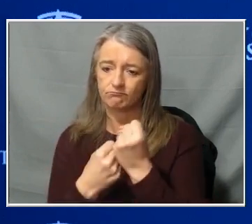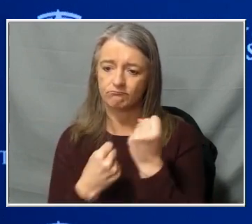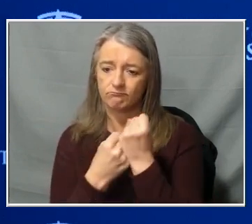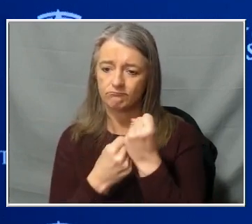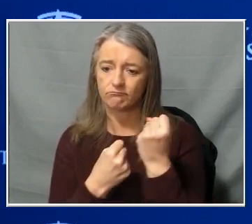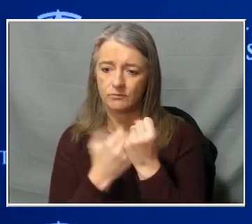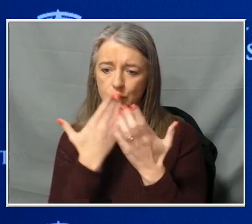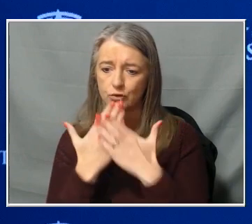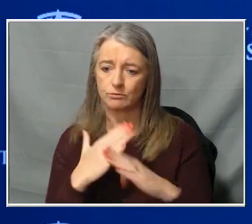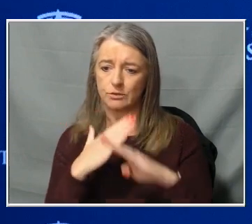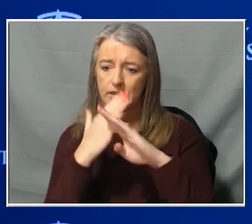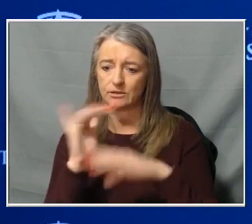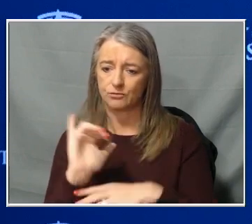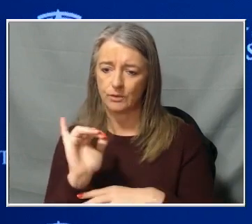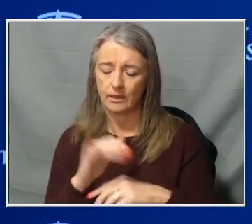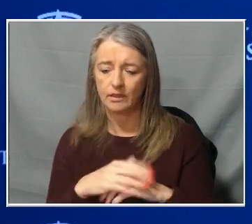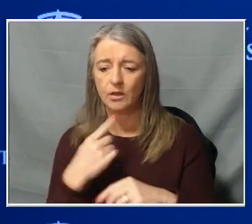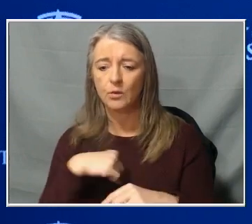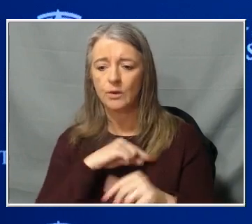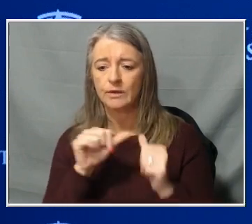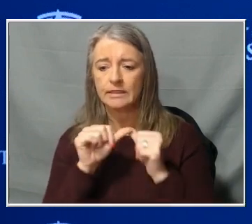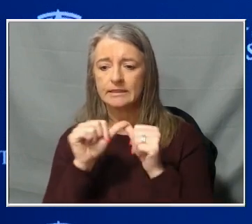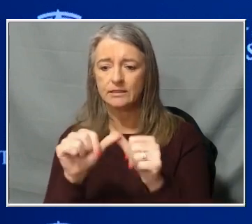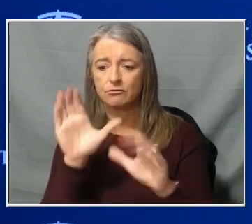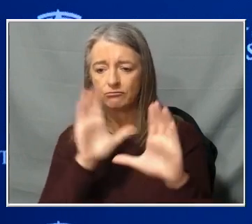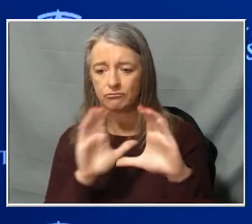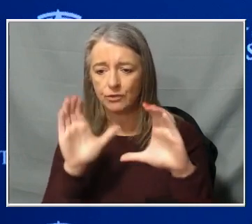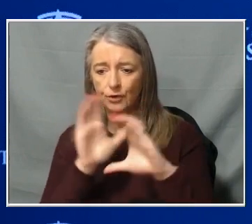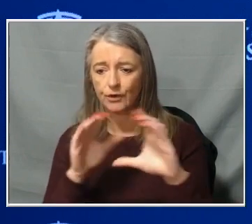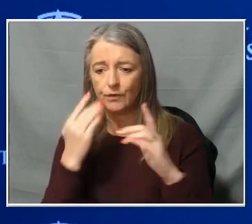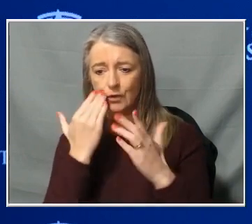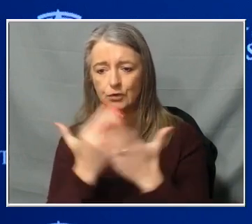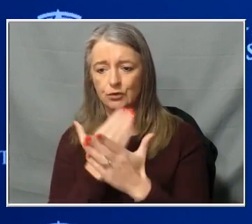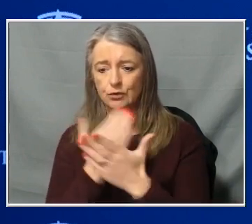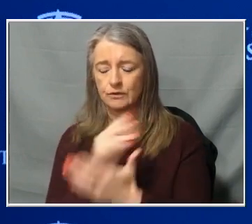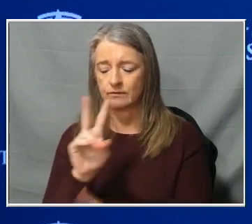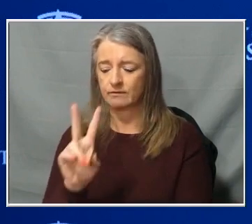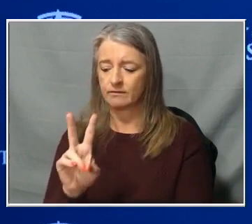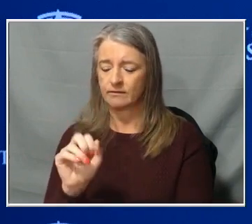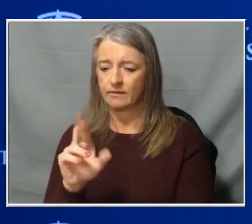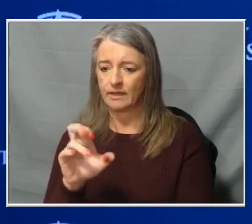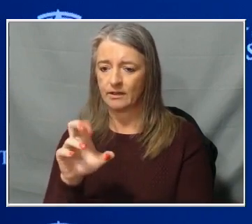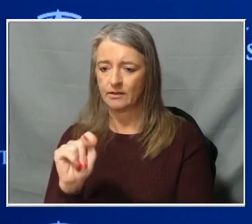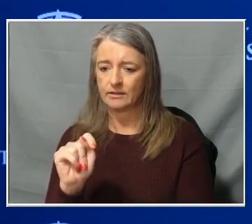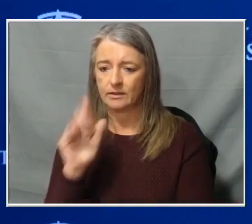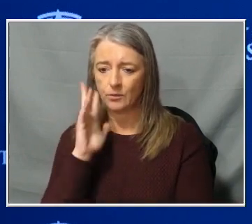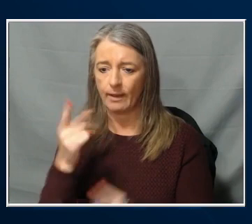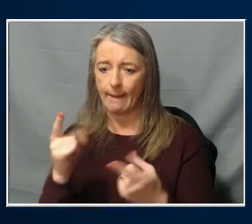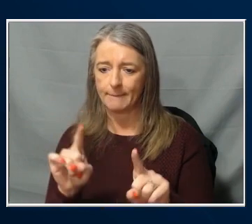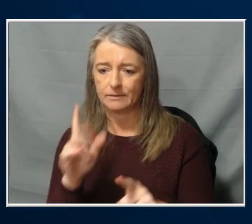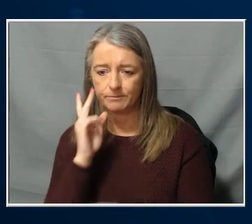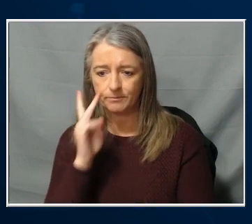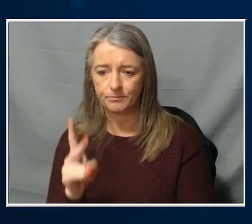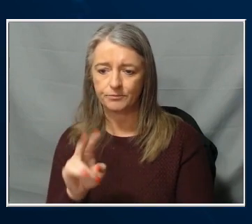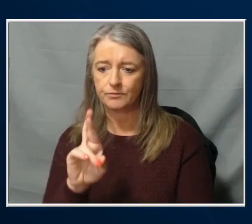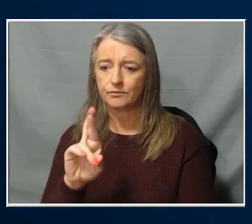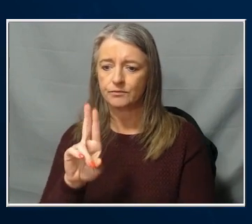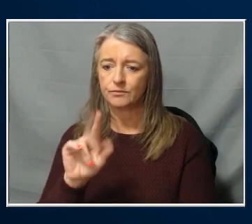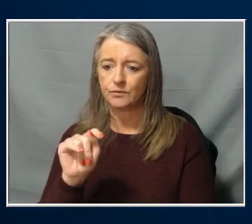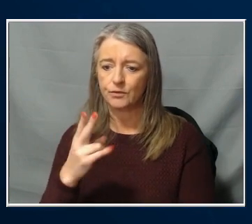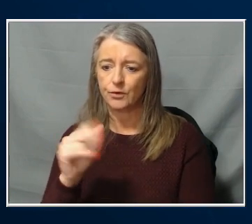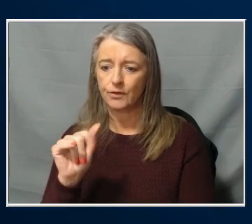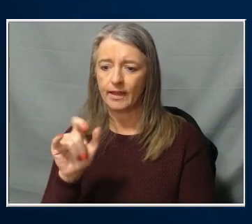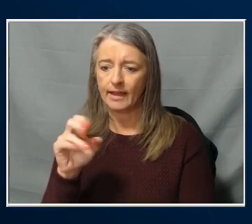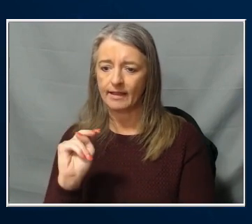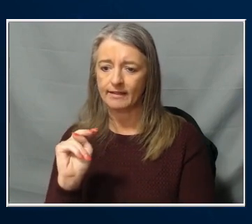that as well. But we will continue to look for any other new variants that may be on the rise also. Ruth Allen has a question, and